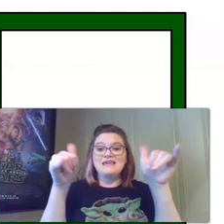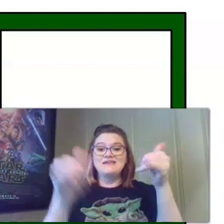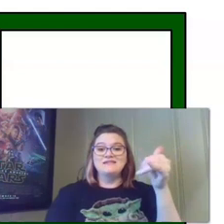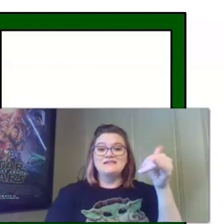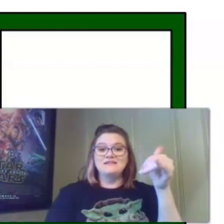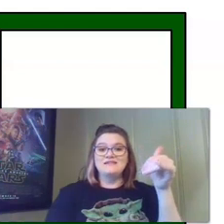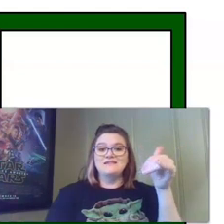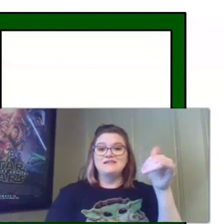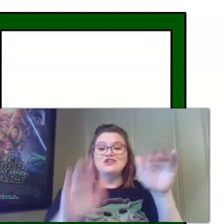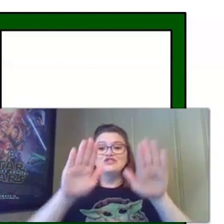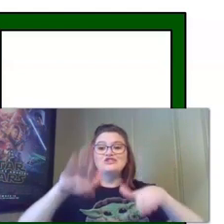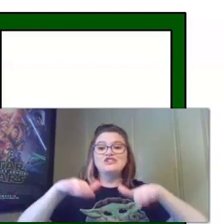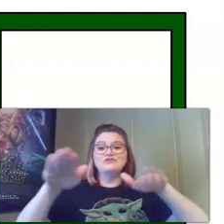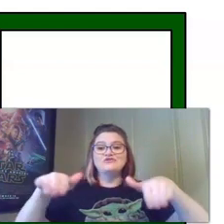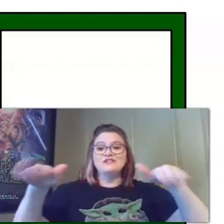Play,